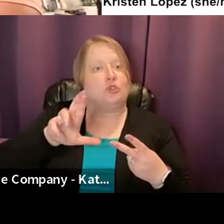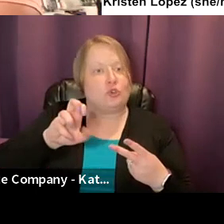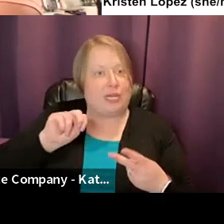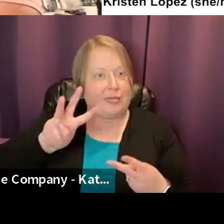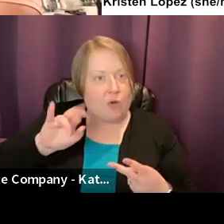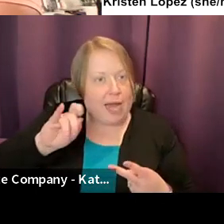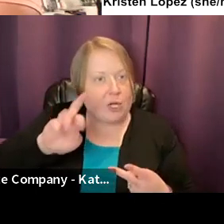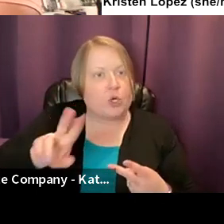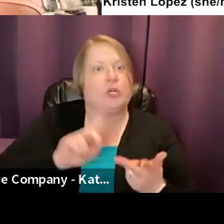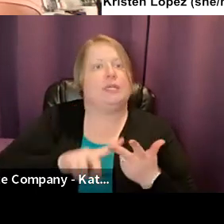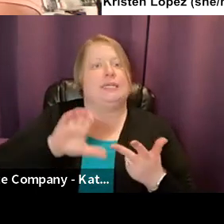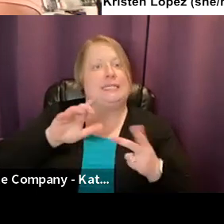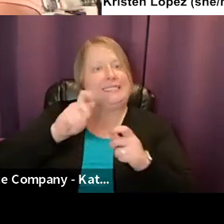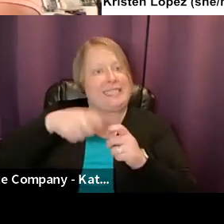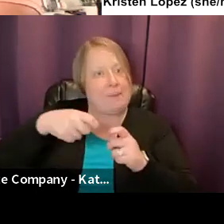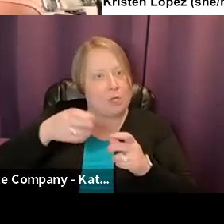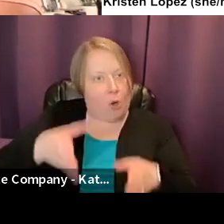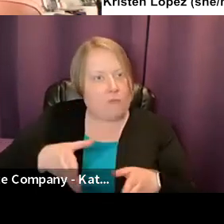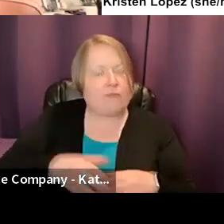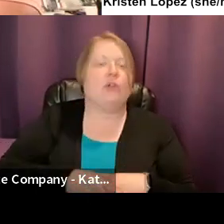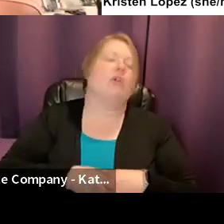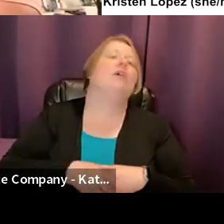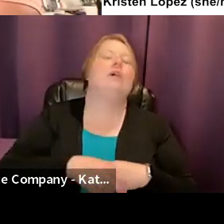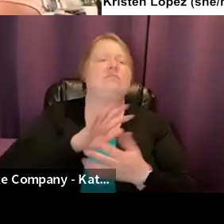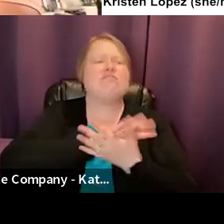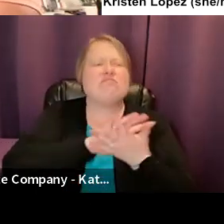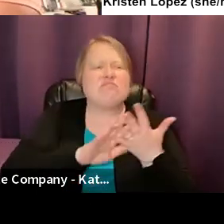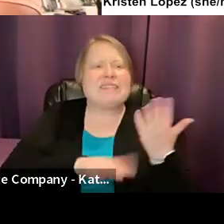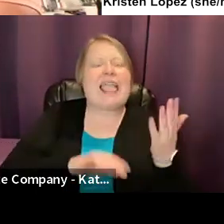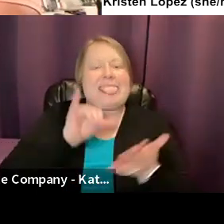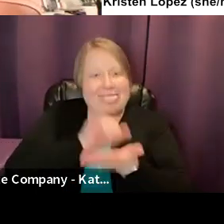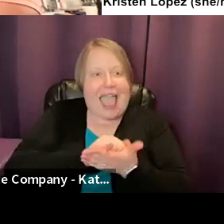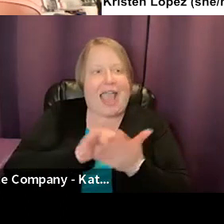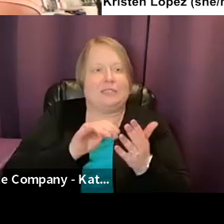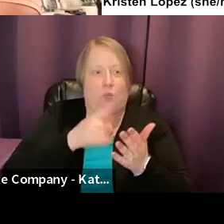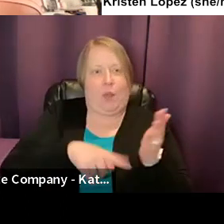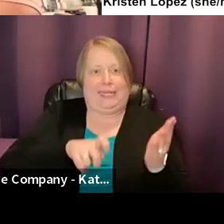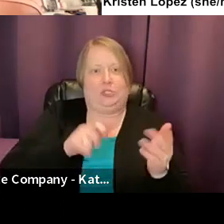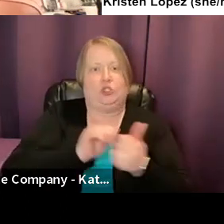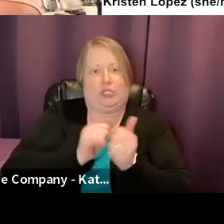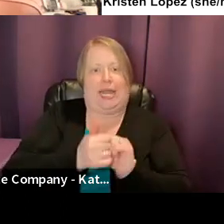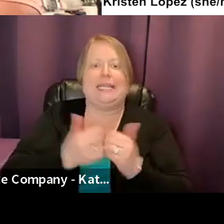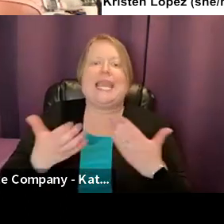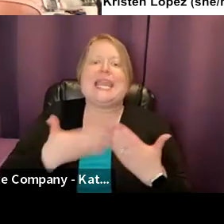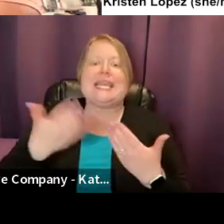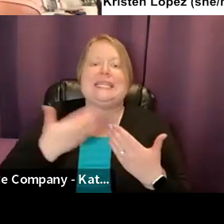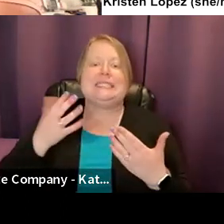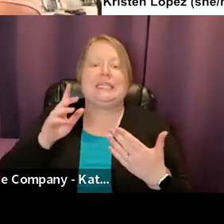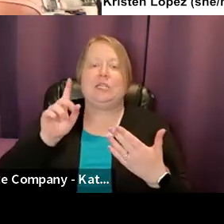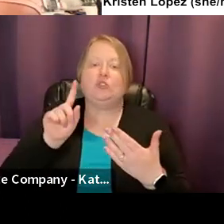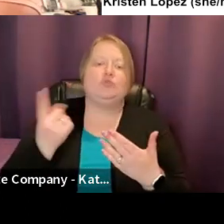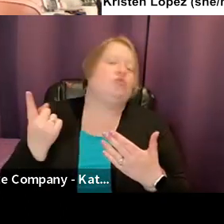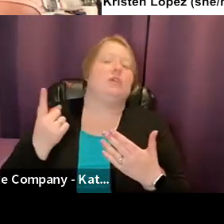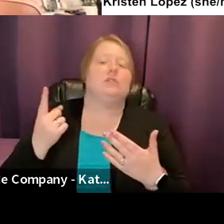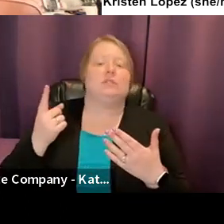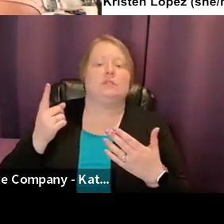cinematographer. That's where the needle really needs to move. It's so easy to cast authentically. It's so easy. It's ridiculous that it's